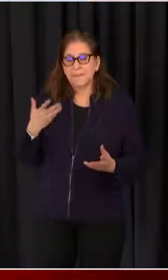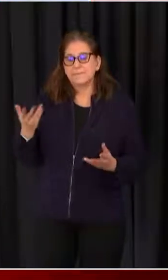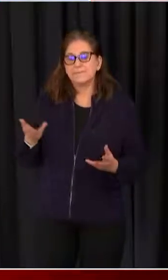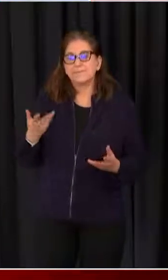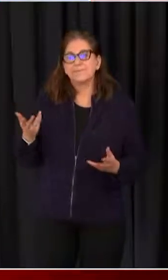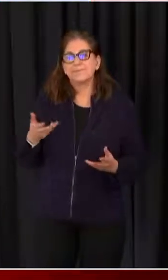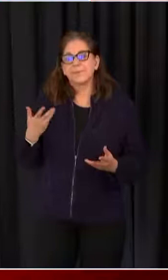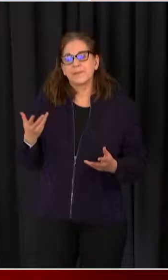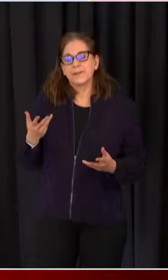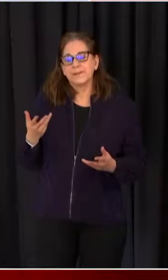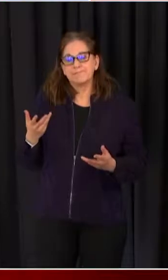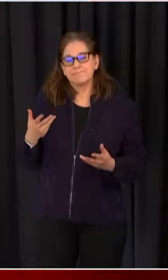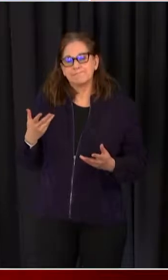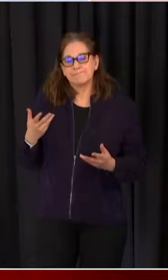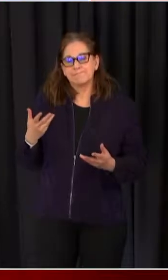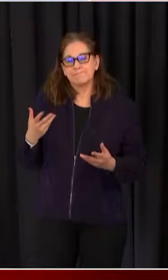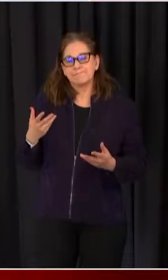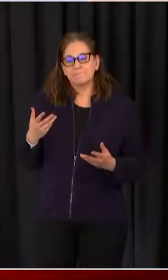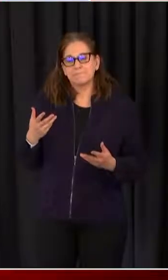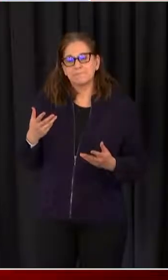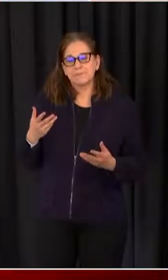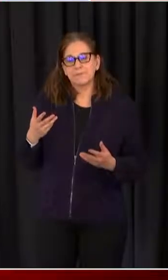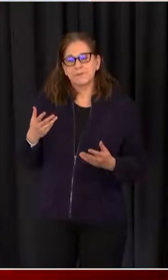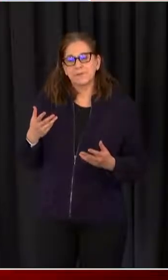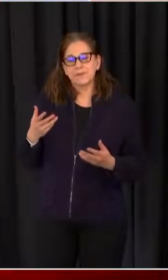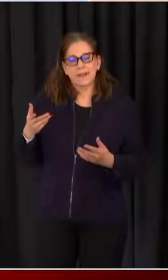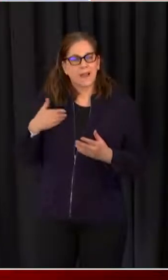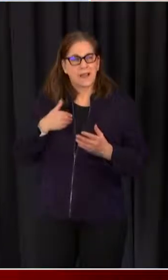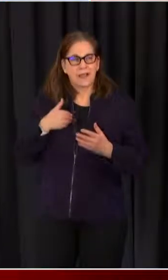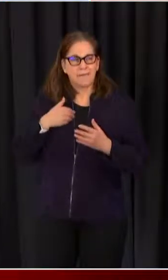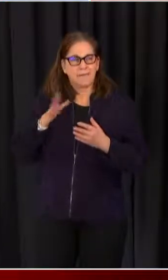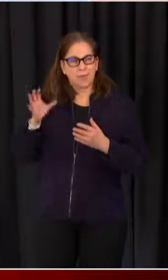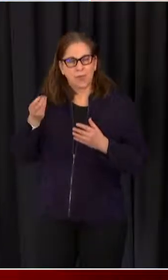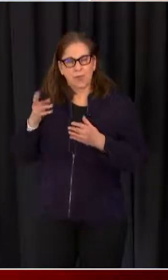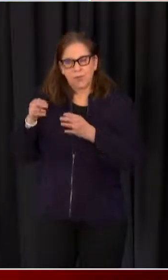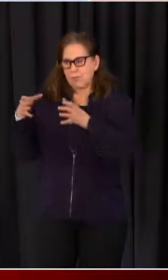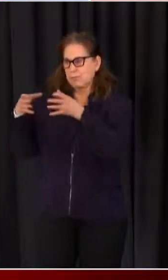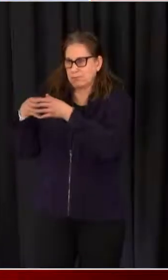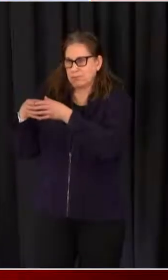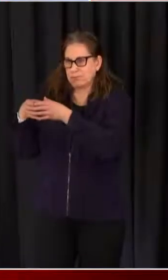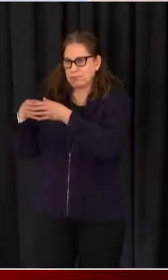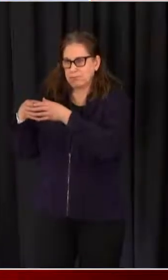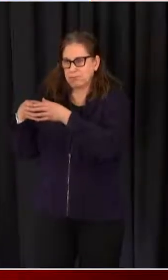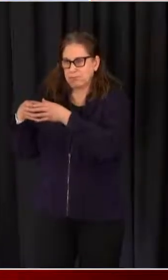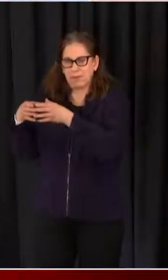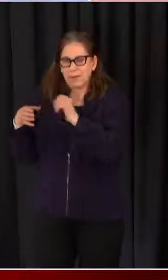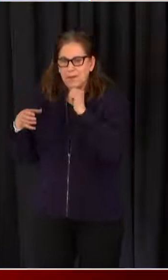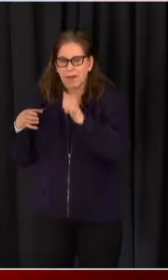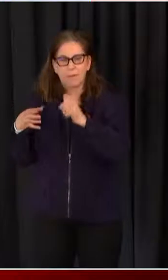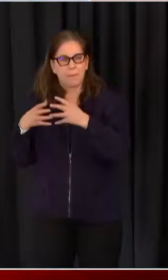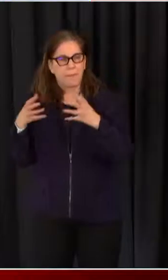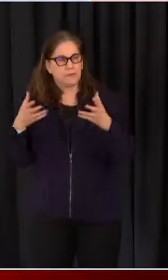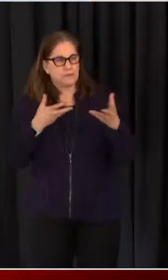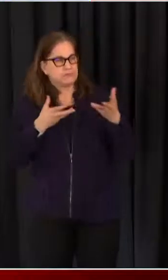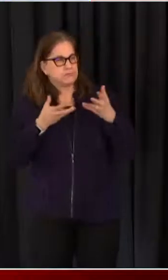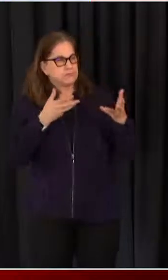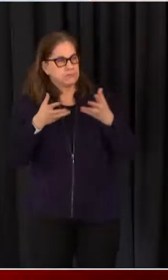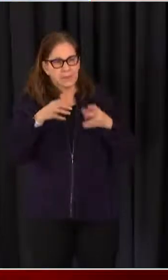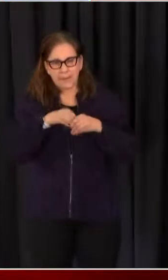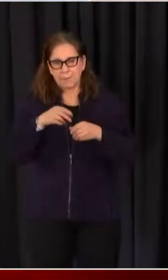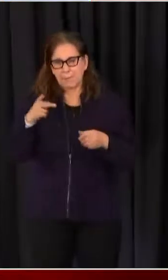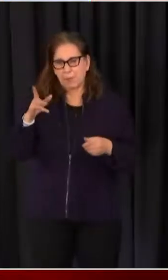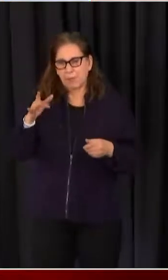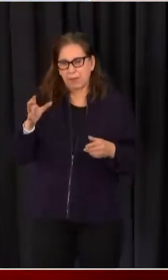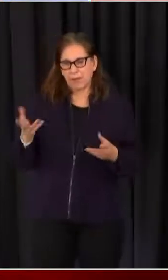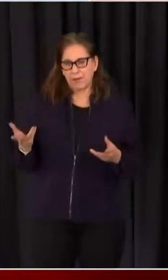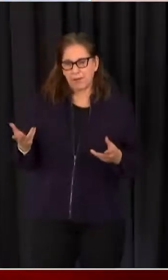should I say? I mean, public interaction. So we get this message that they will, okay, so there could